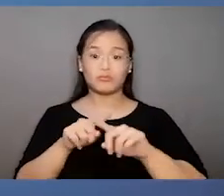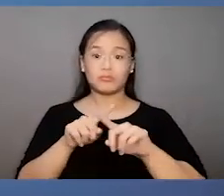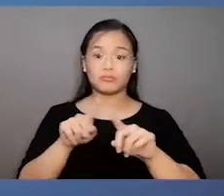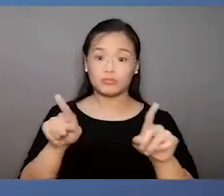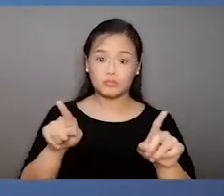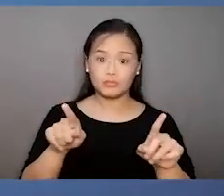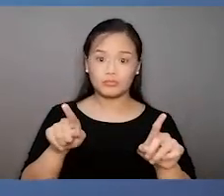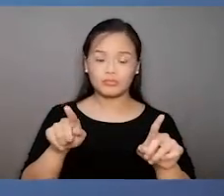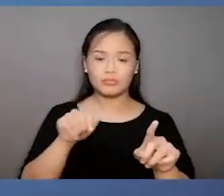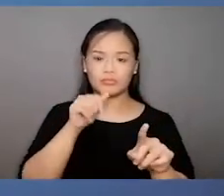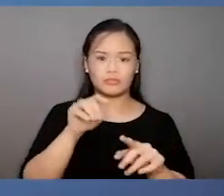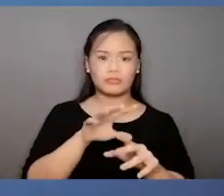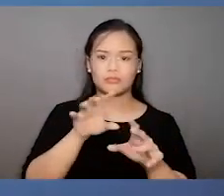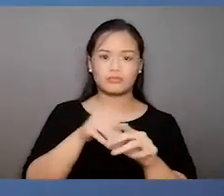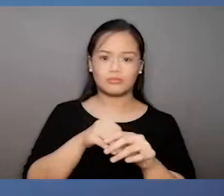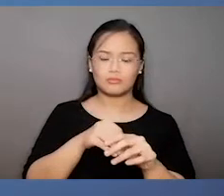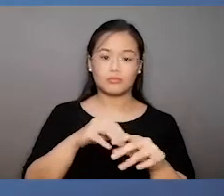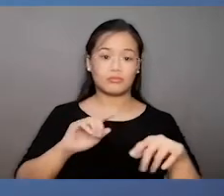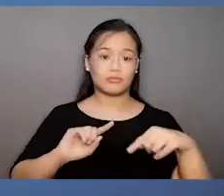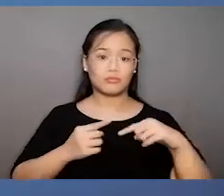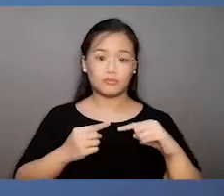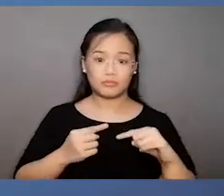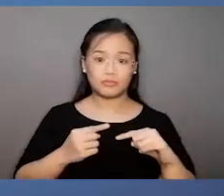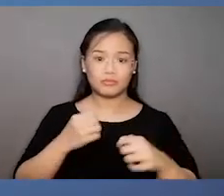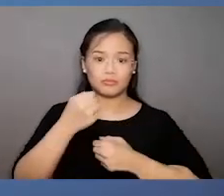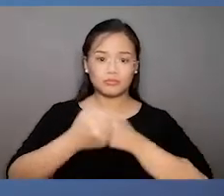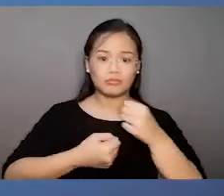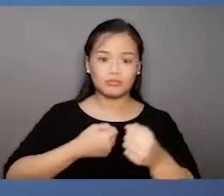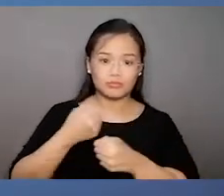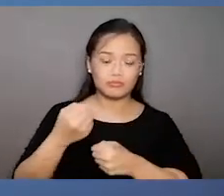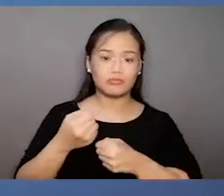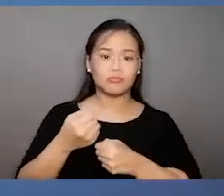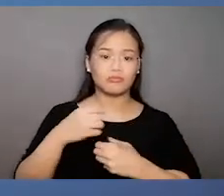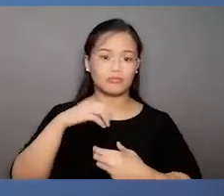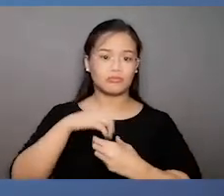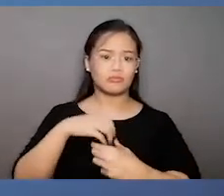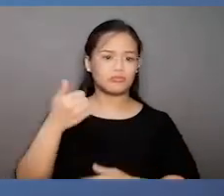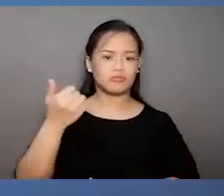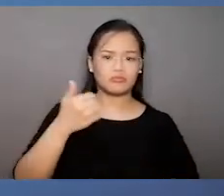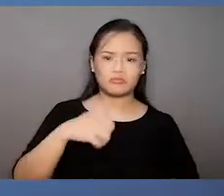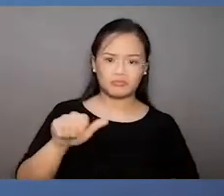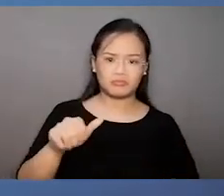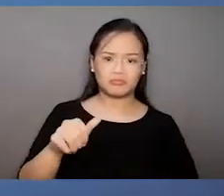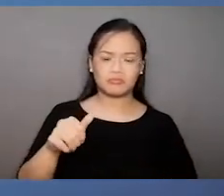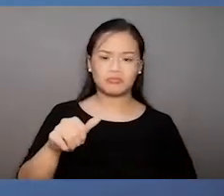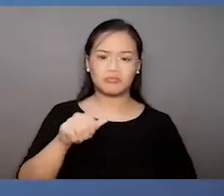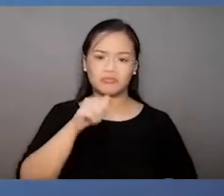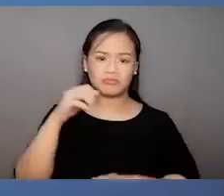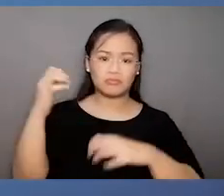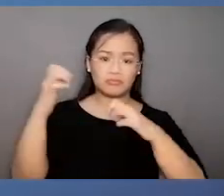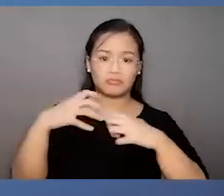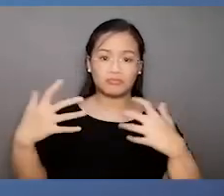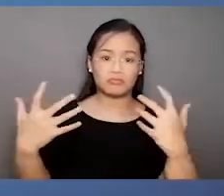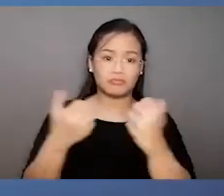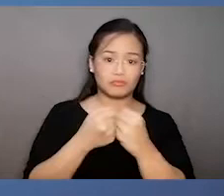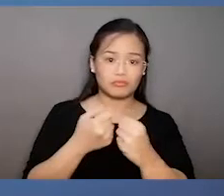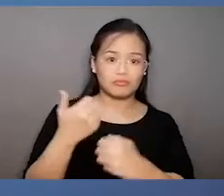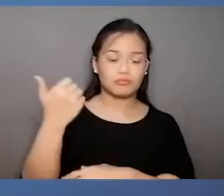arising from or inherent in any or incidental to any lawful sanctions.